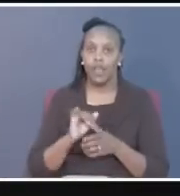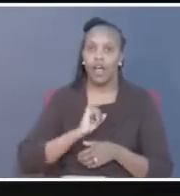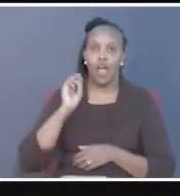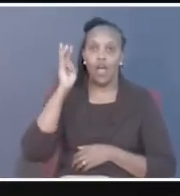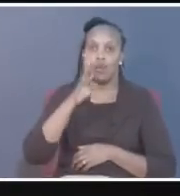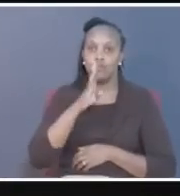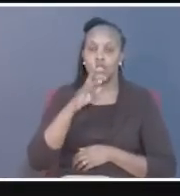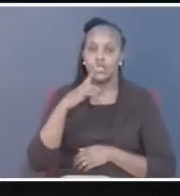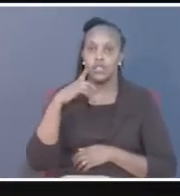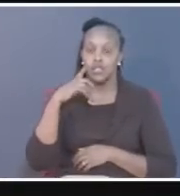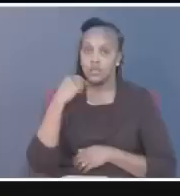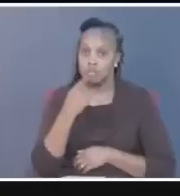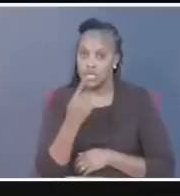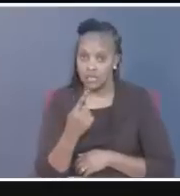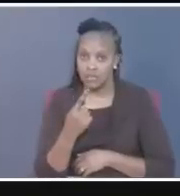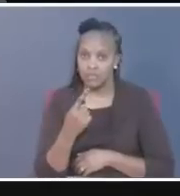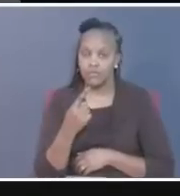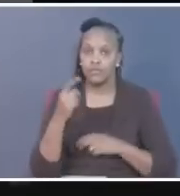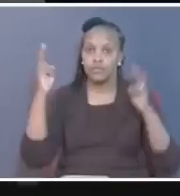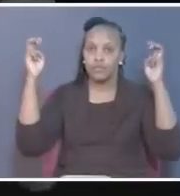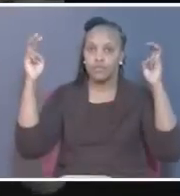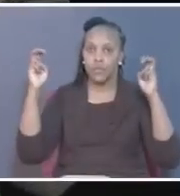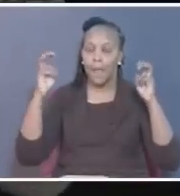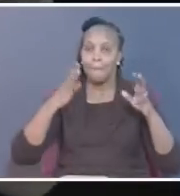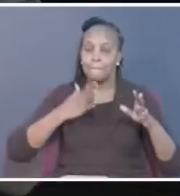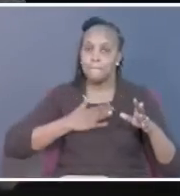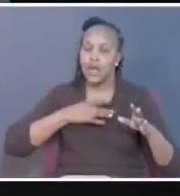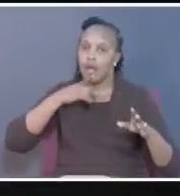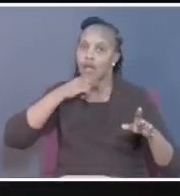to us today on the topic, My Brother's Keeper.